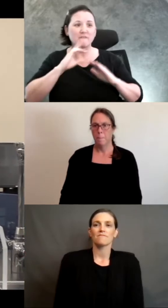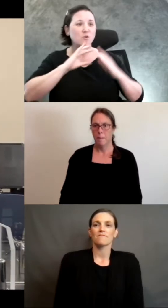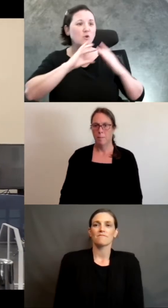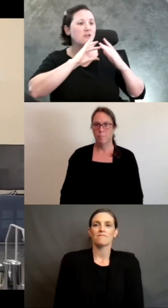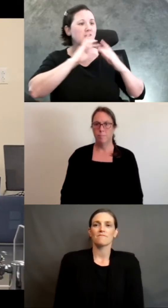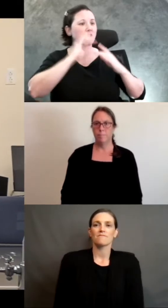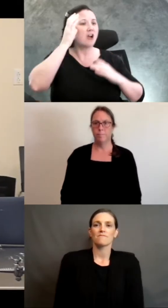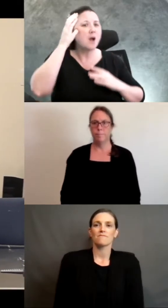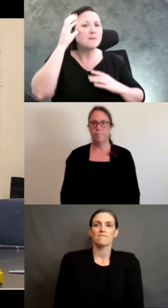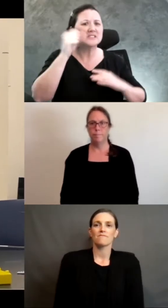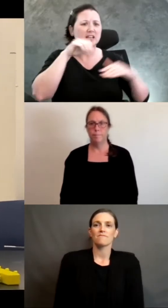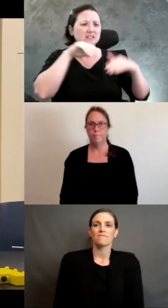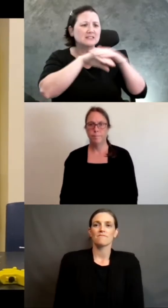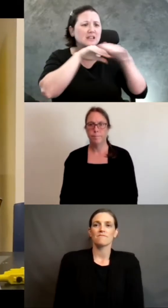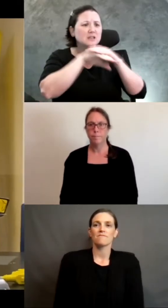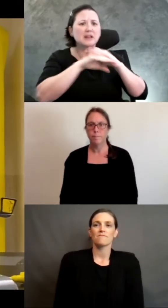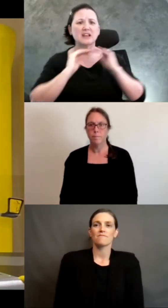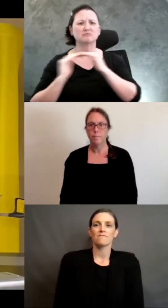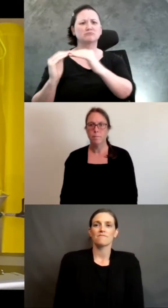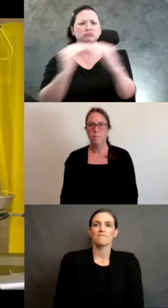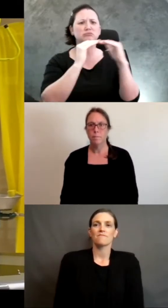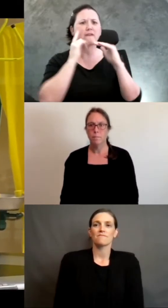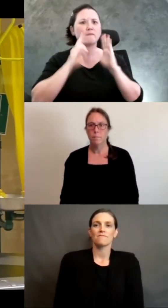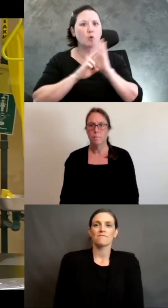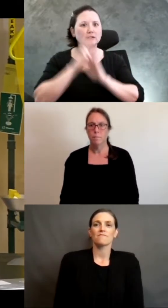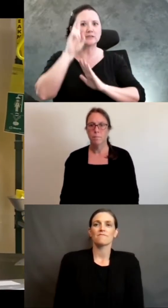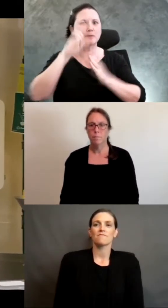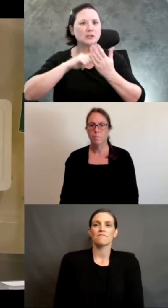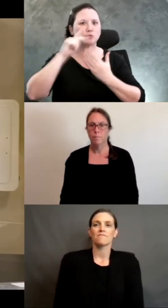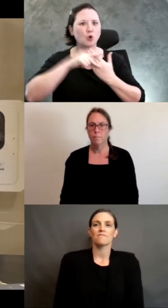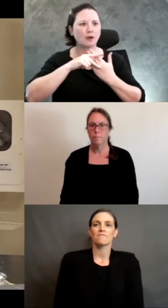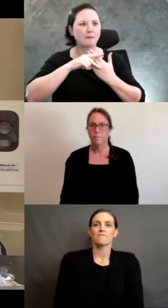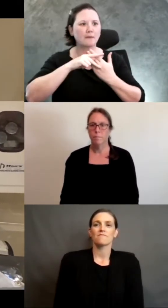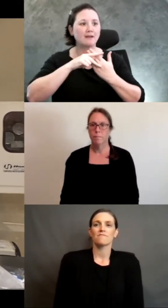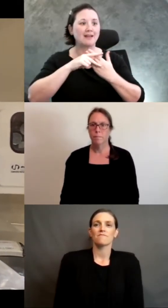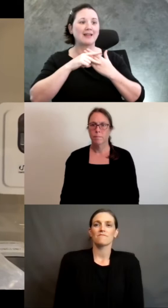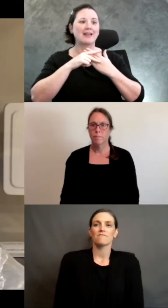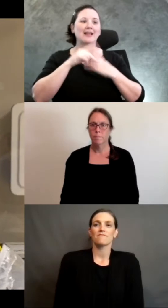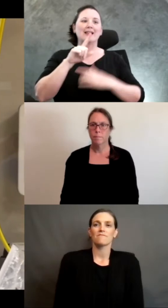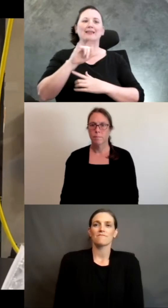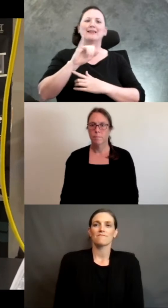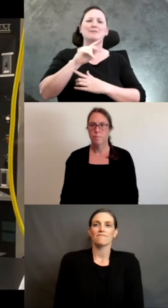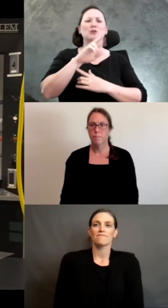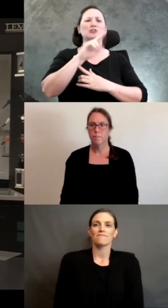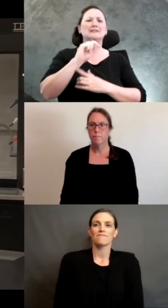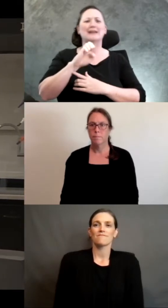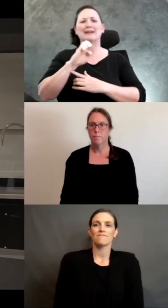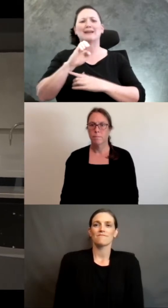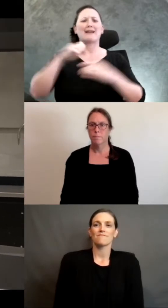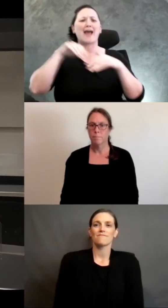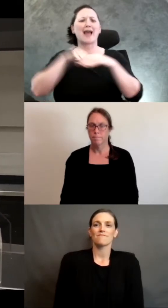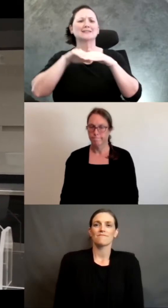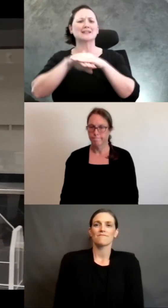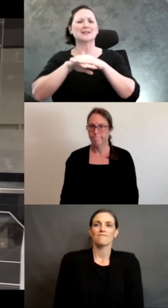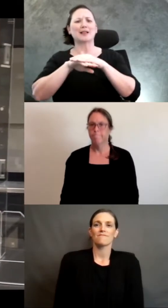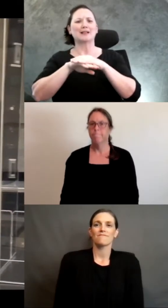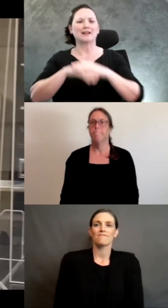and equality of the space program. Liberté, accessibilité. That's right.